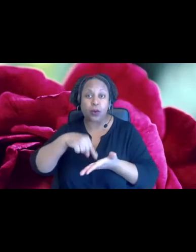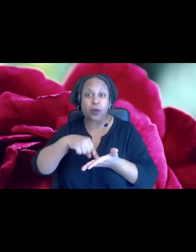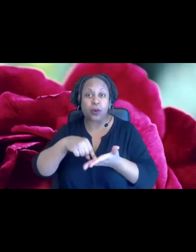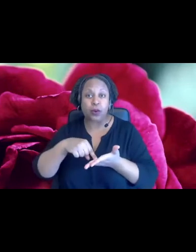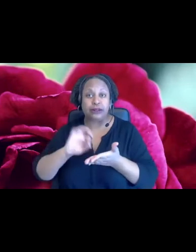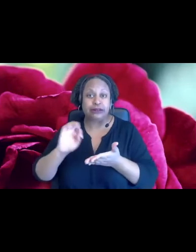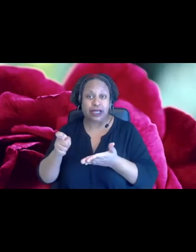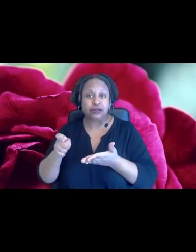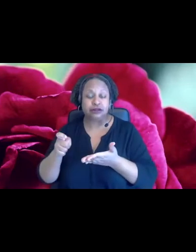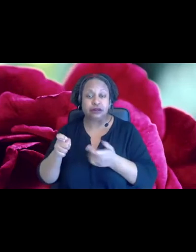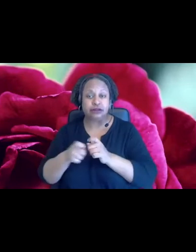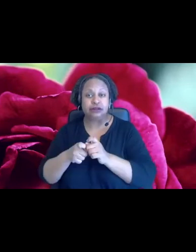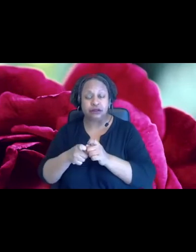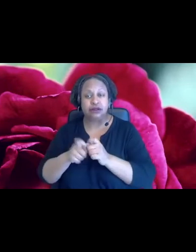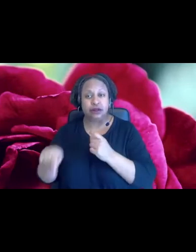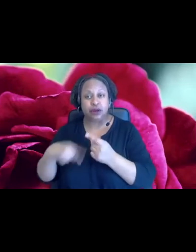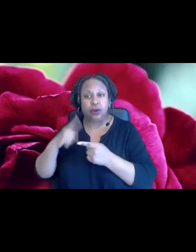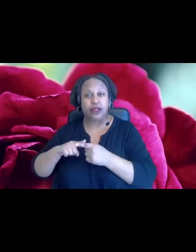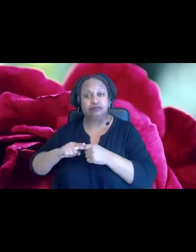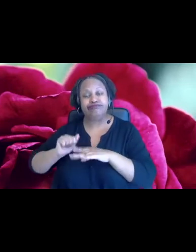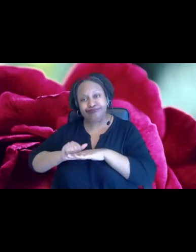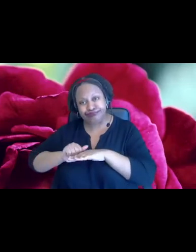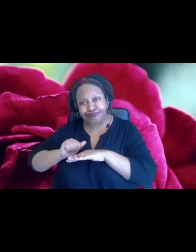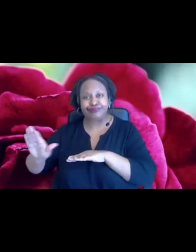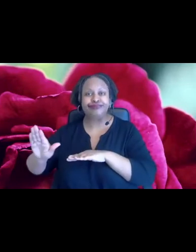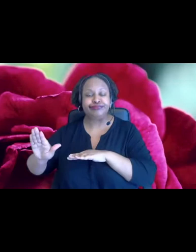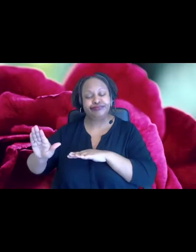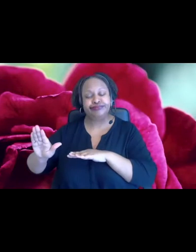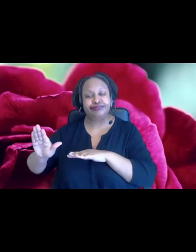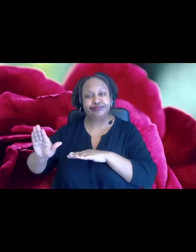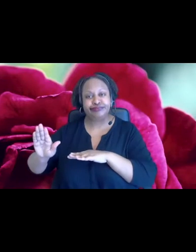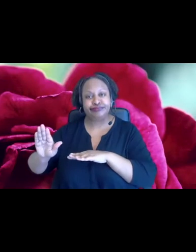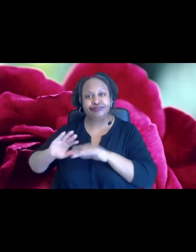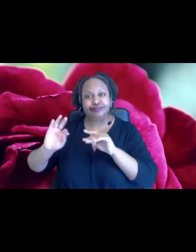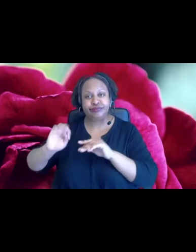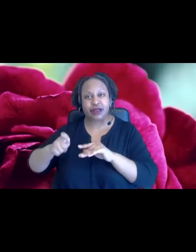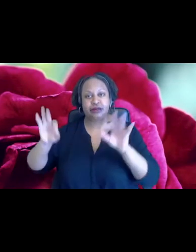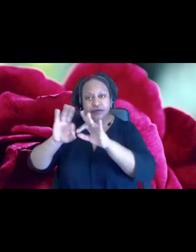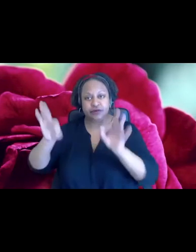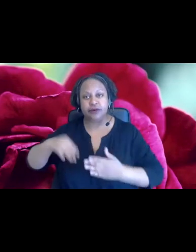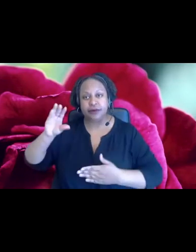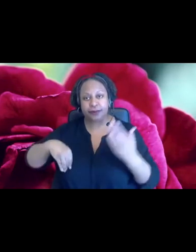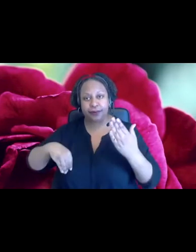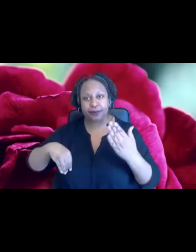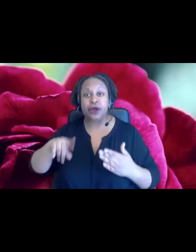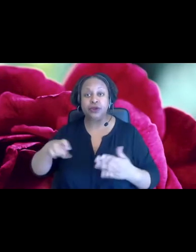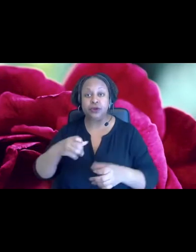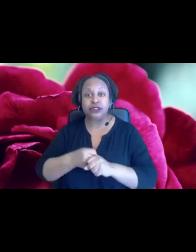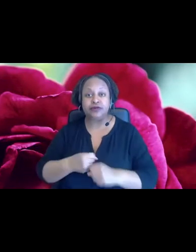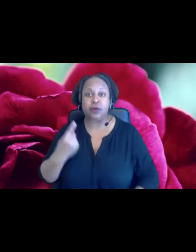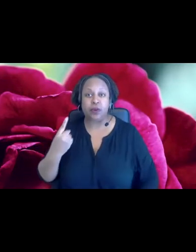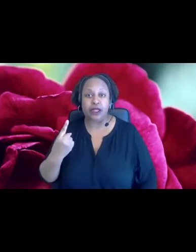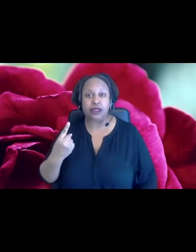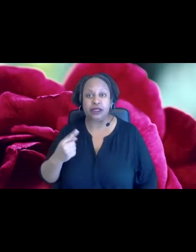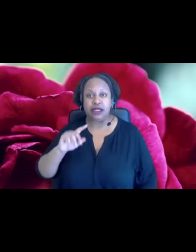by you upon filing of the return. You should receive one T4A slip